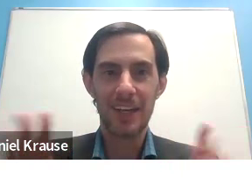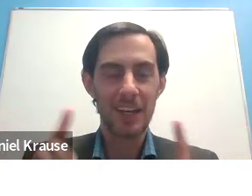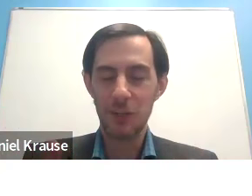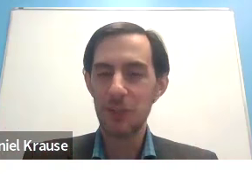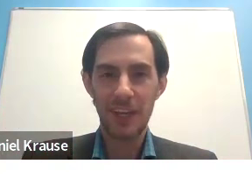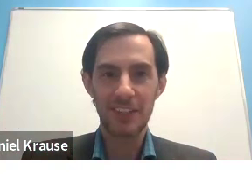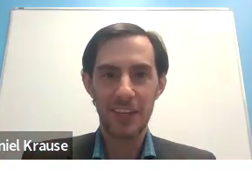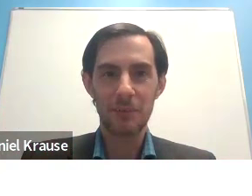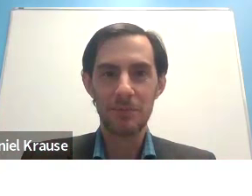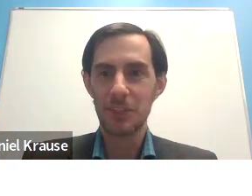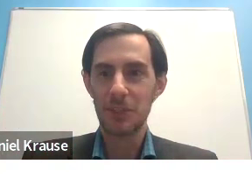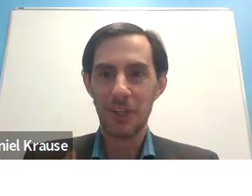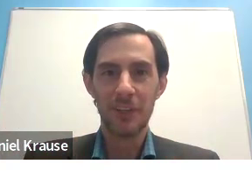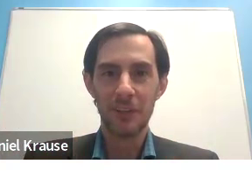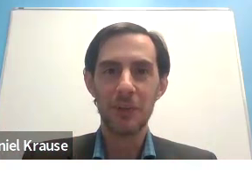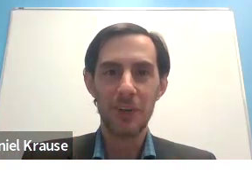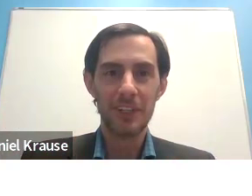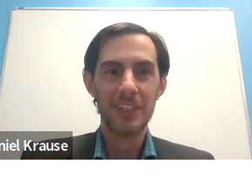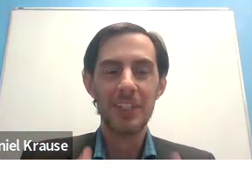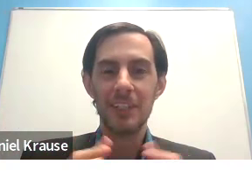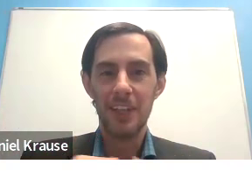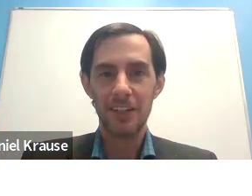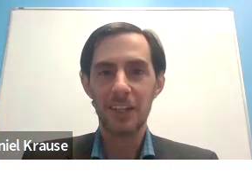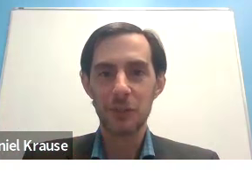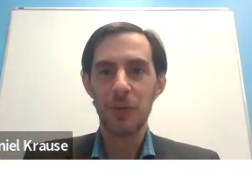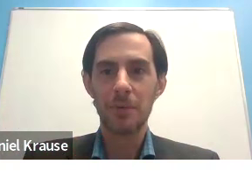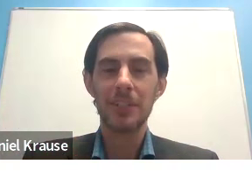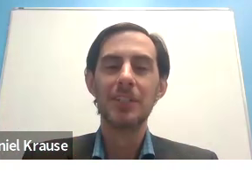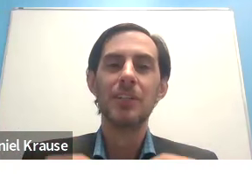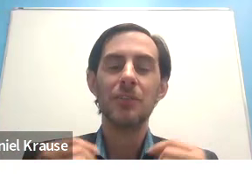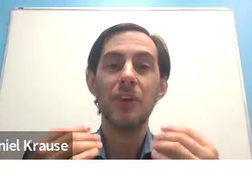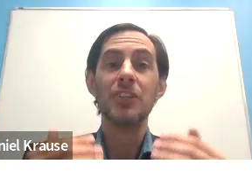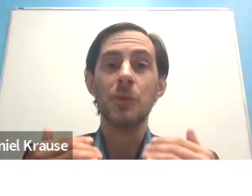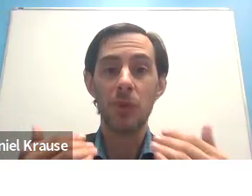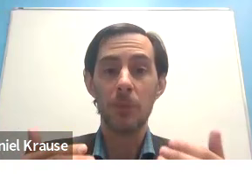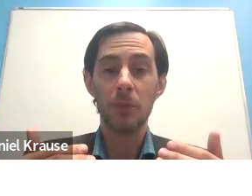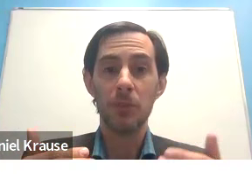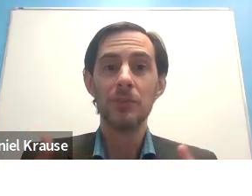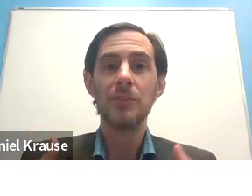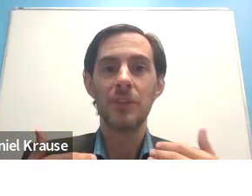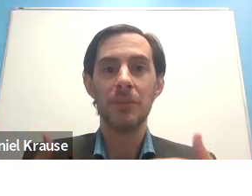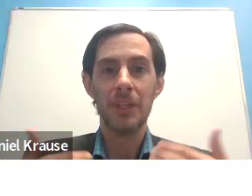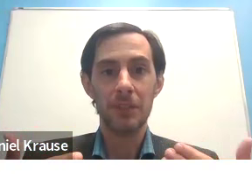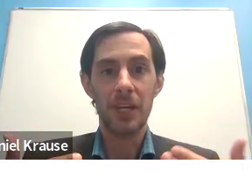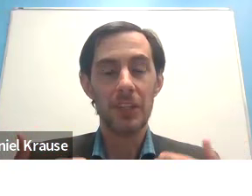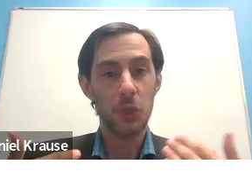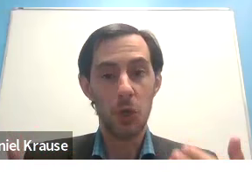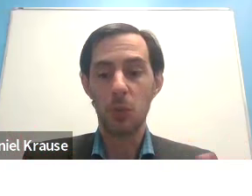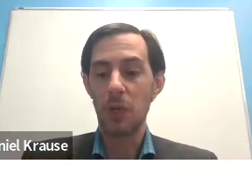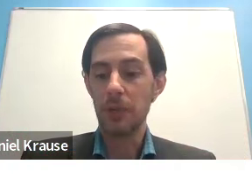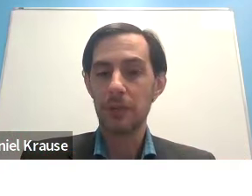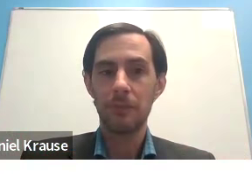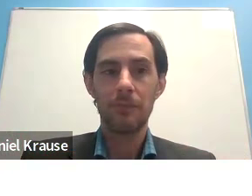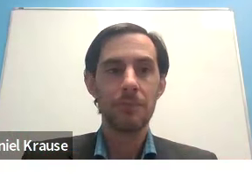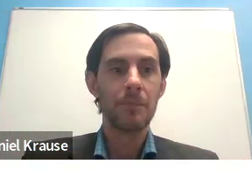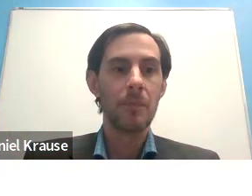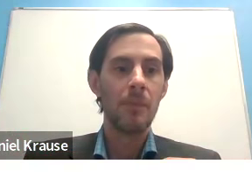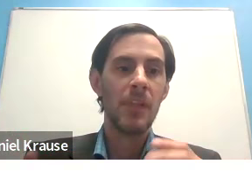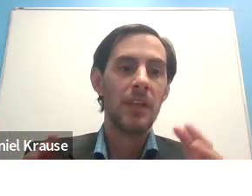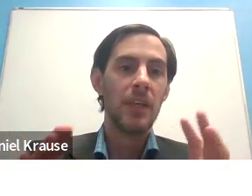We all got a guy. I know you guys have them too. You're in Illinois, not your cousin Bobby. Find someone reputable, someone that you like, that you work well